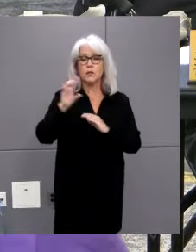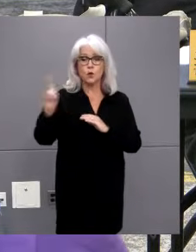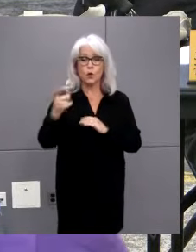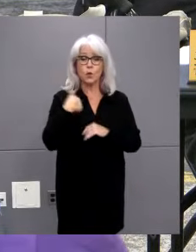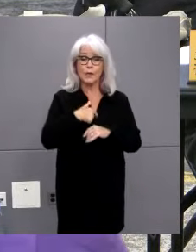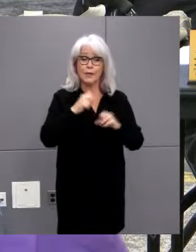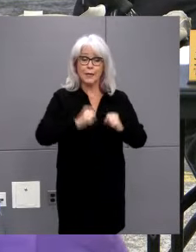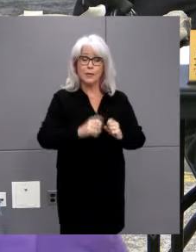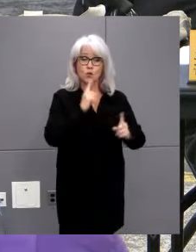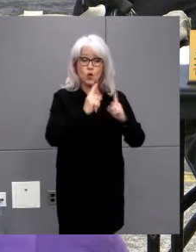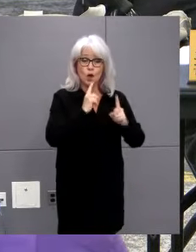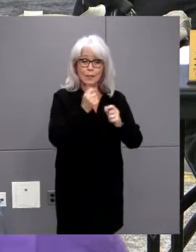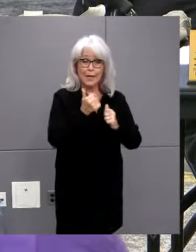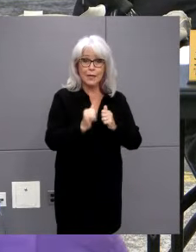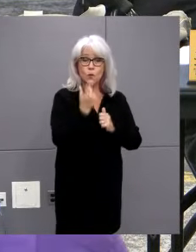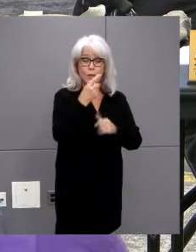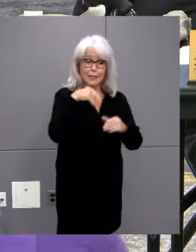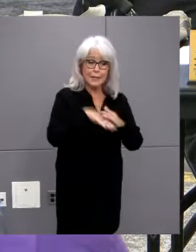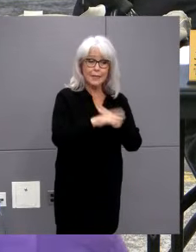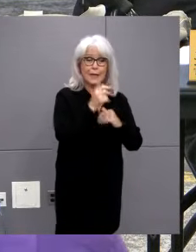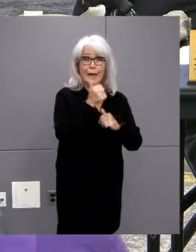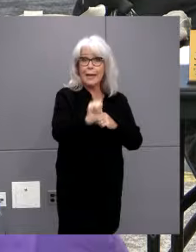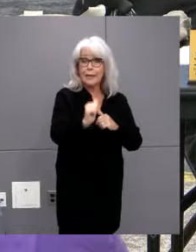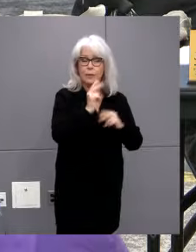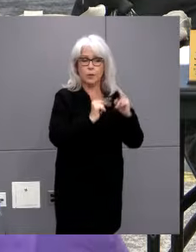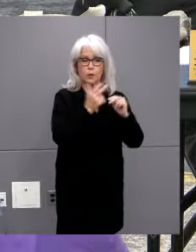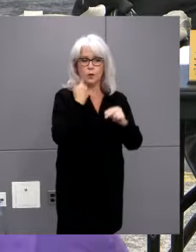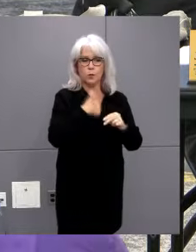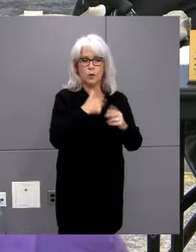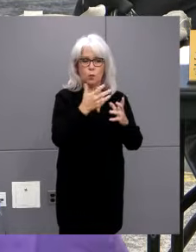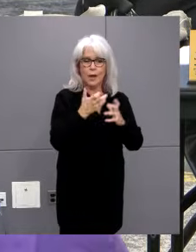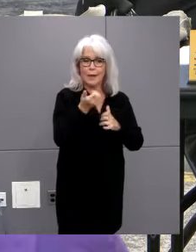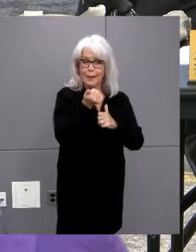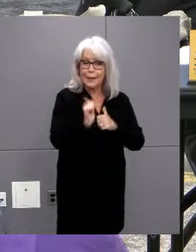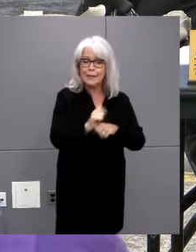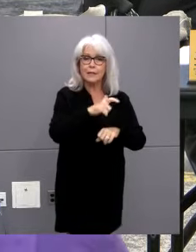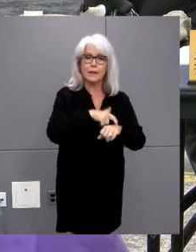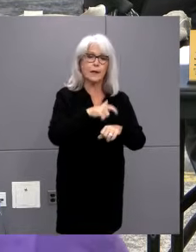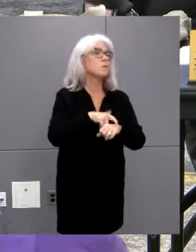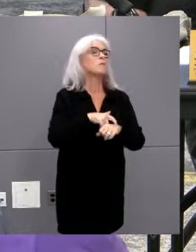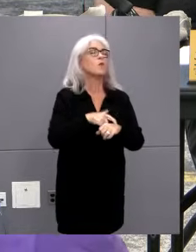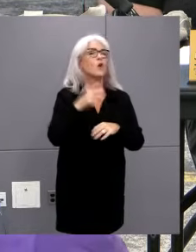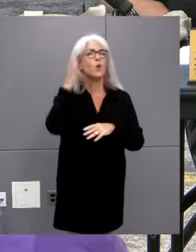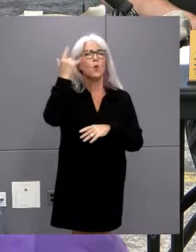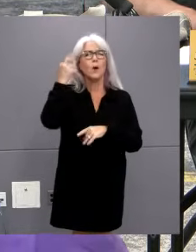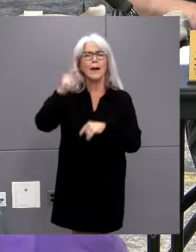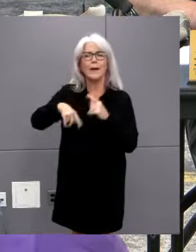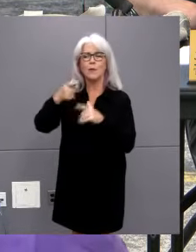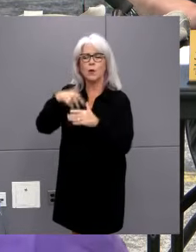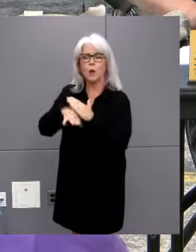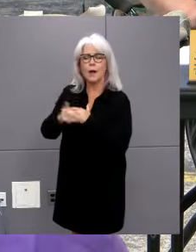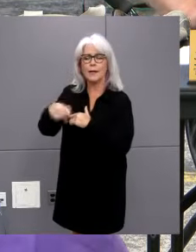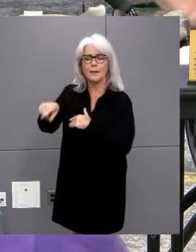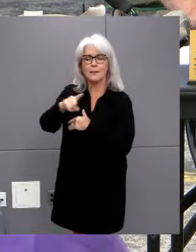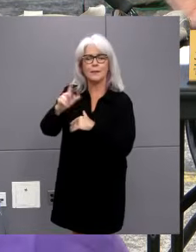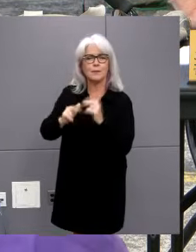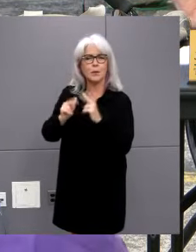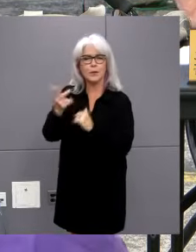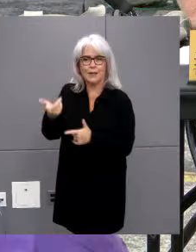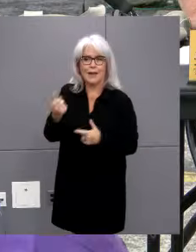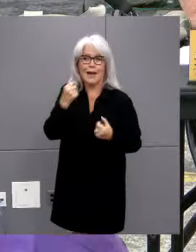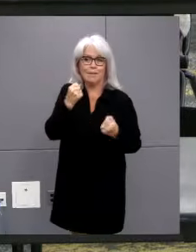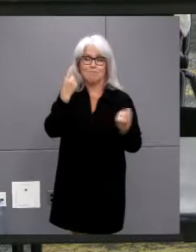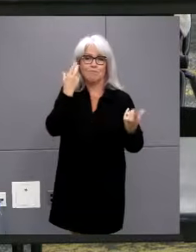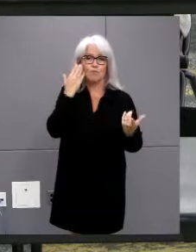anybody that we want, go into any building that we want at any time. So what's the difference? Why can't we walk into this one? Or what makes the, I'd like to